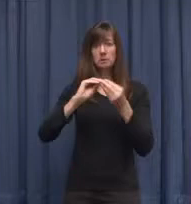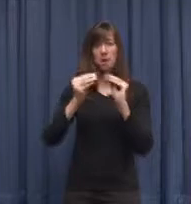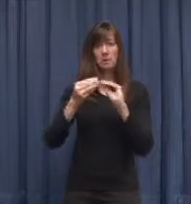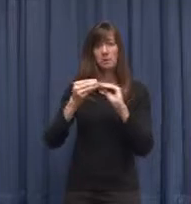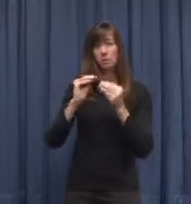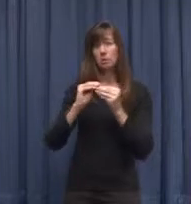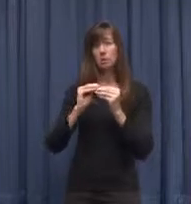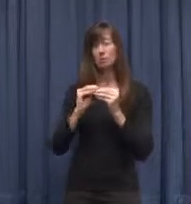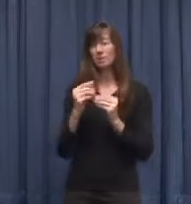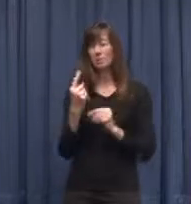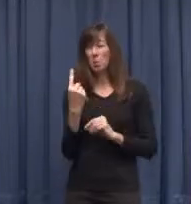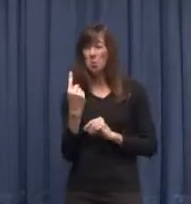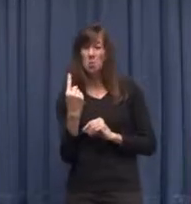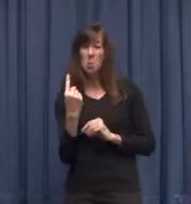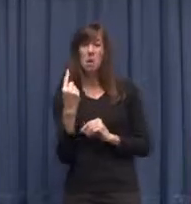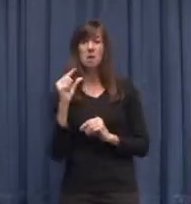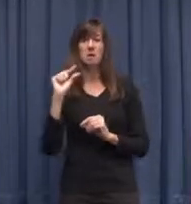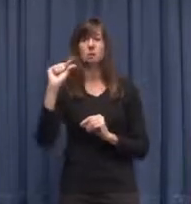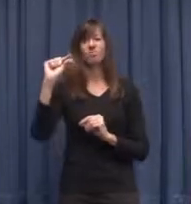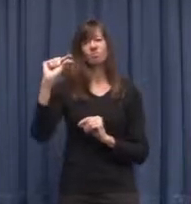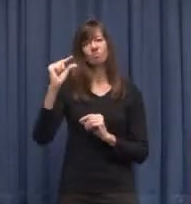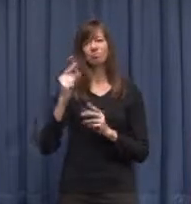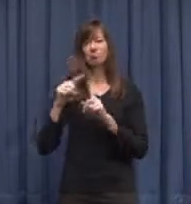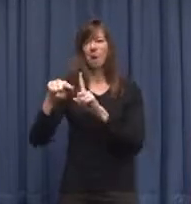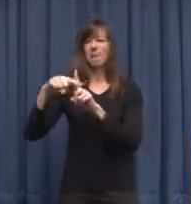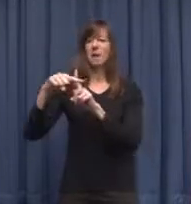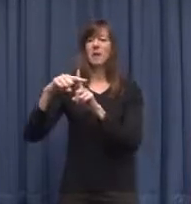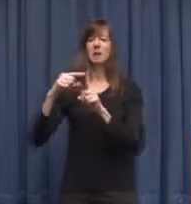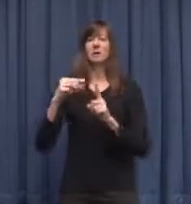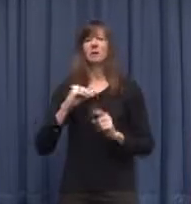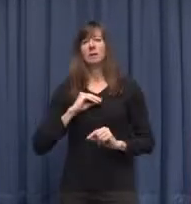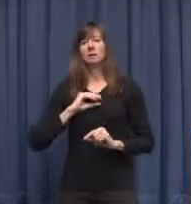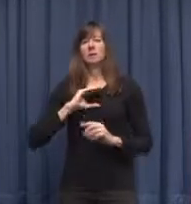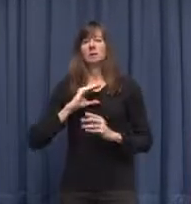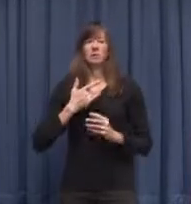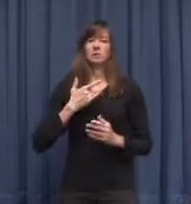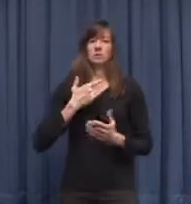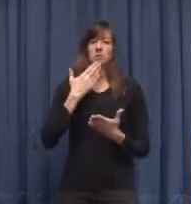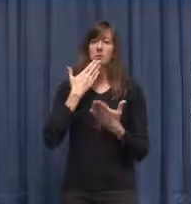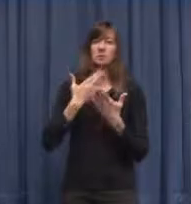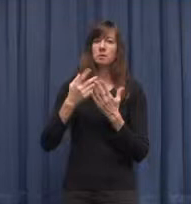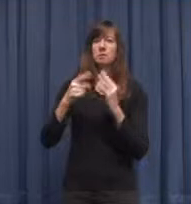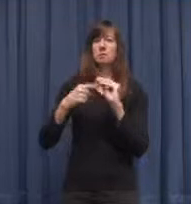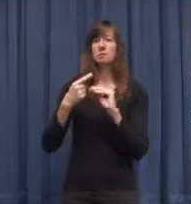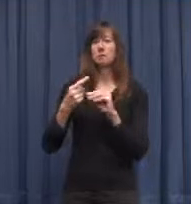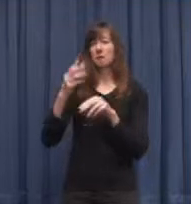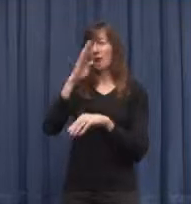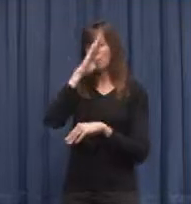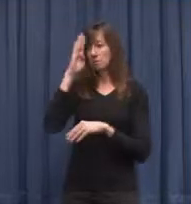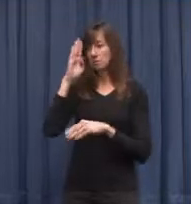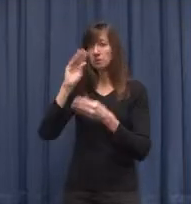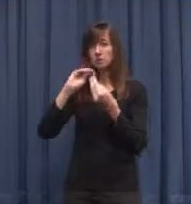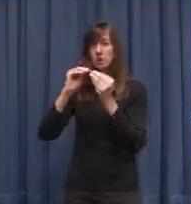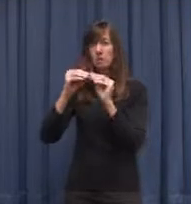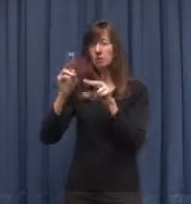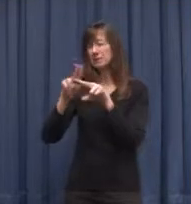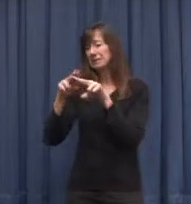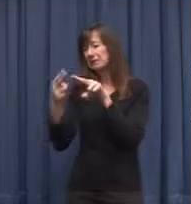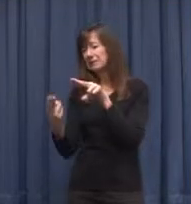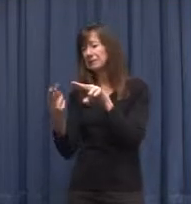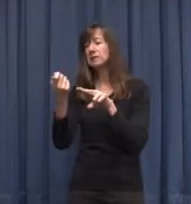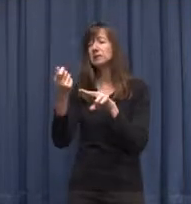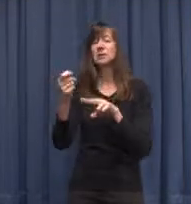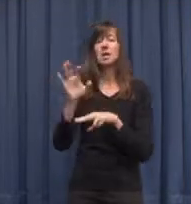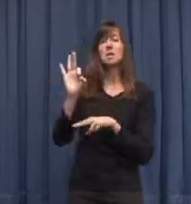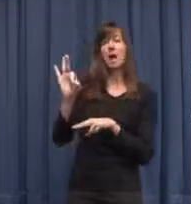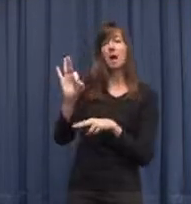of positive news. We've seen our hospital numbers come slightly down from where they were last week. We're now at 9 total